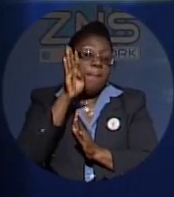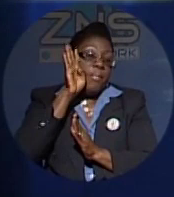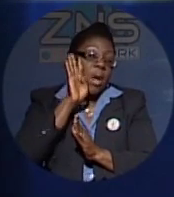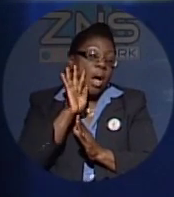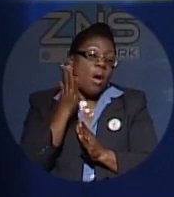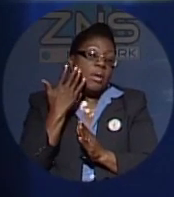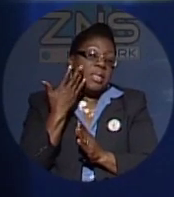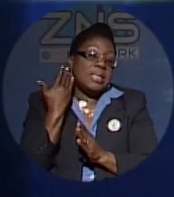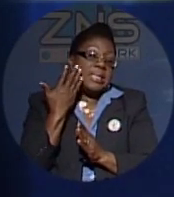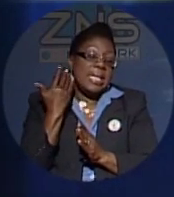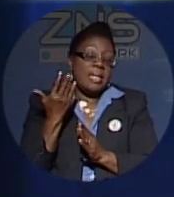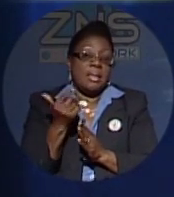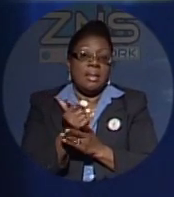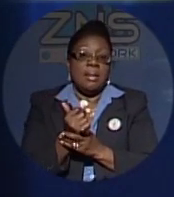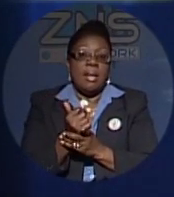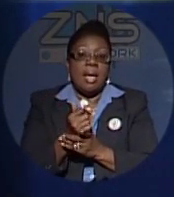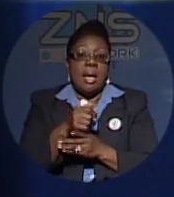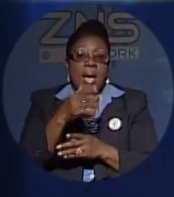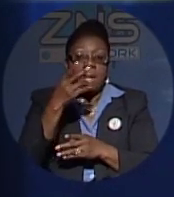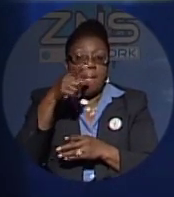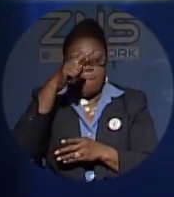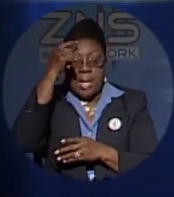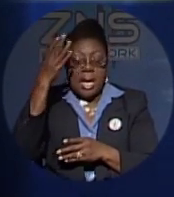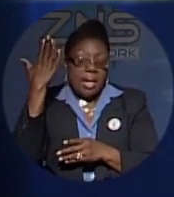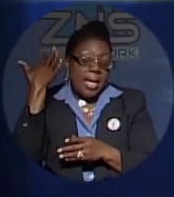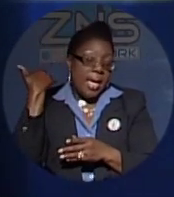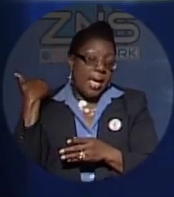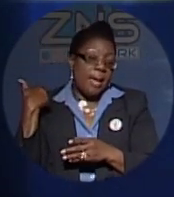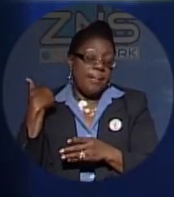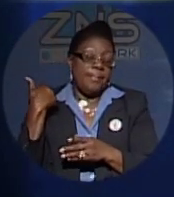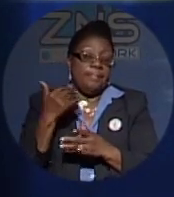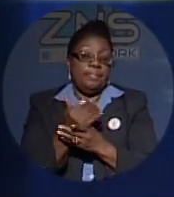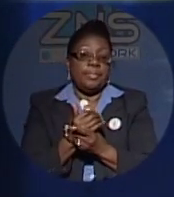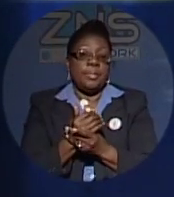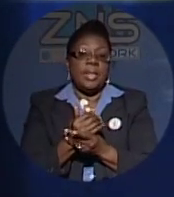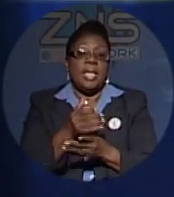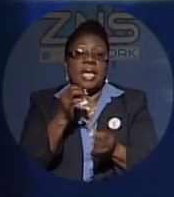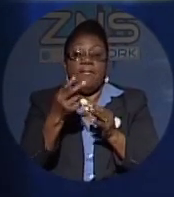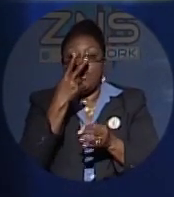information on the whereabouts of Anya Wilmott, you're asked to call police at